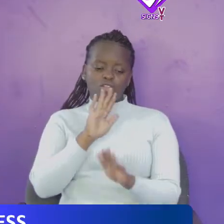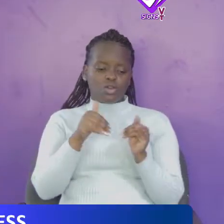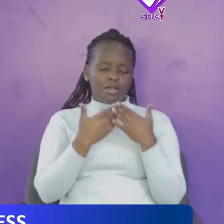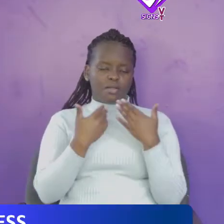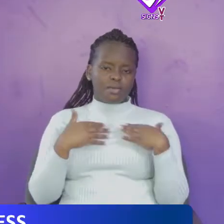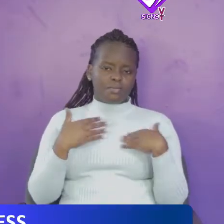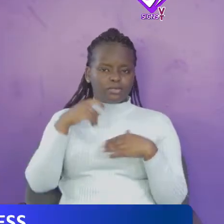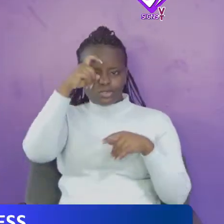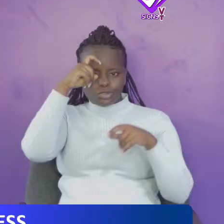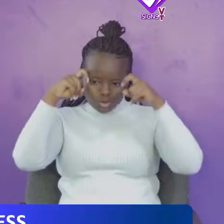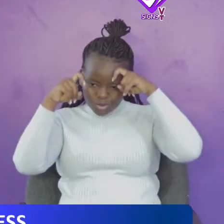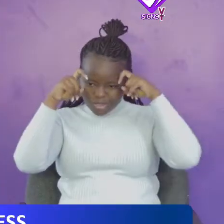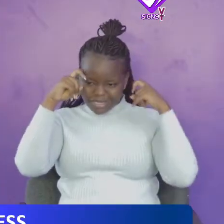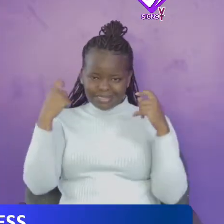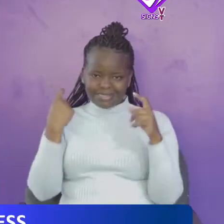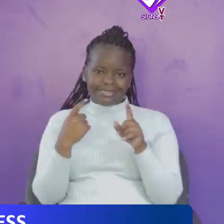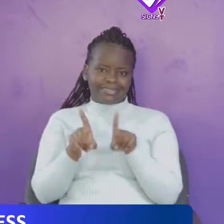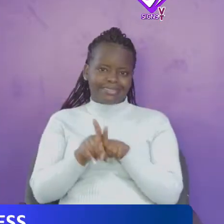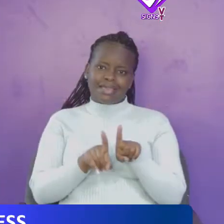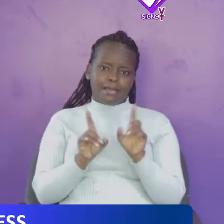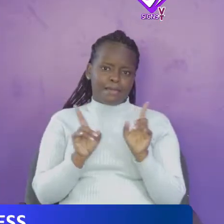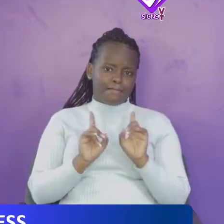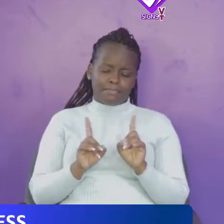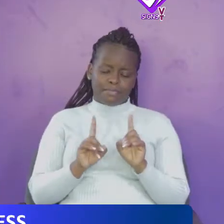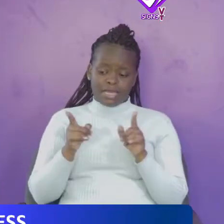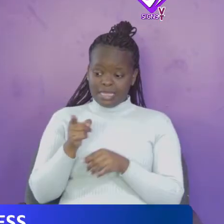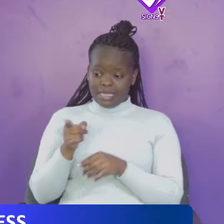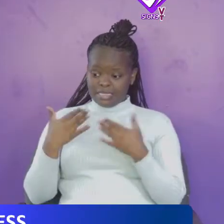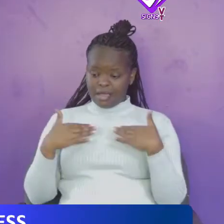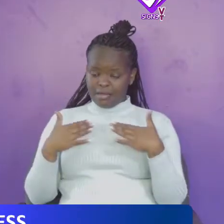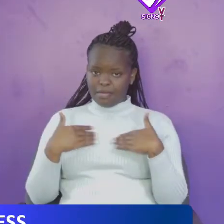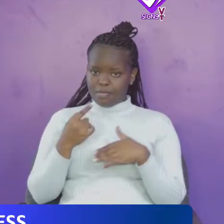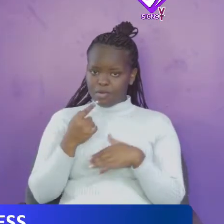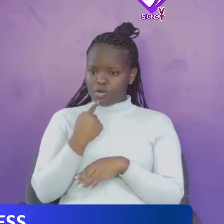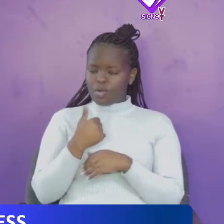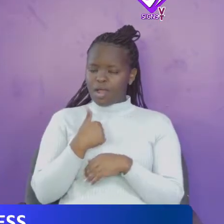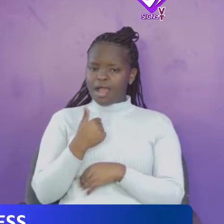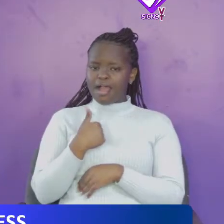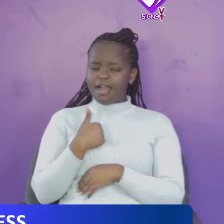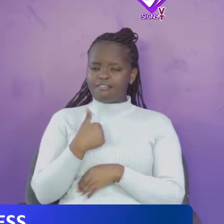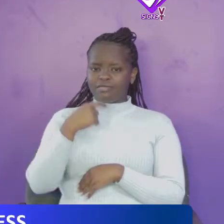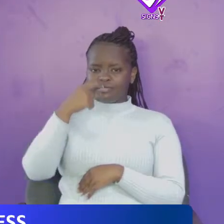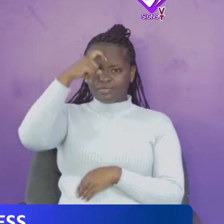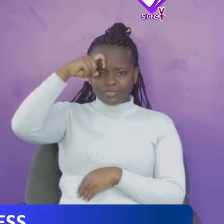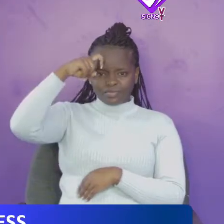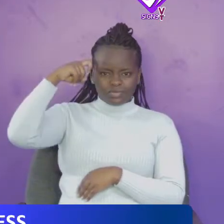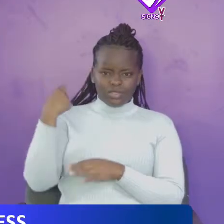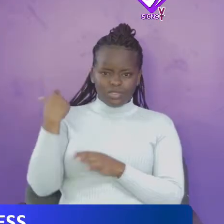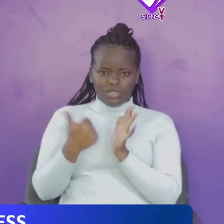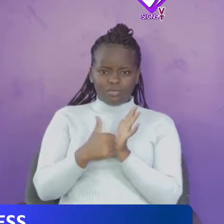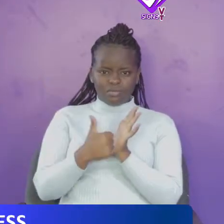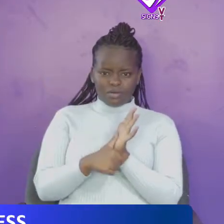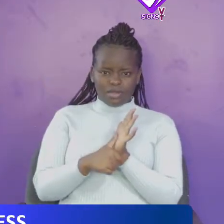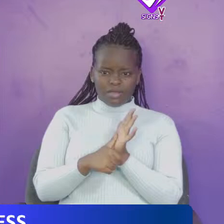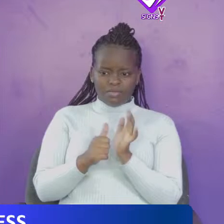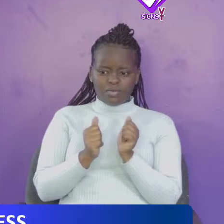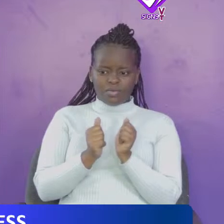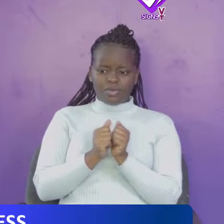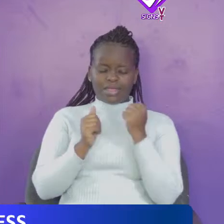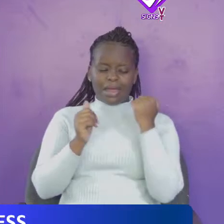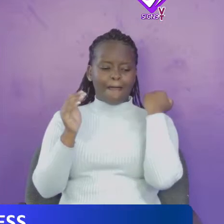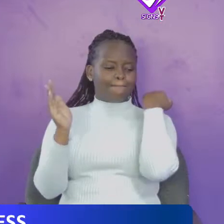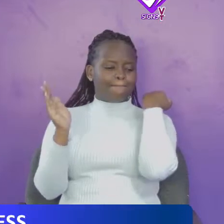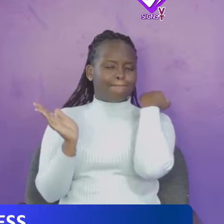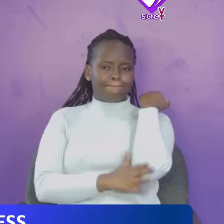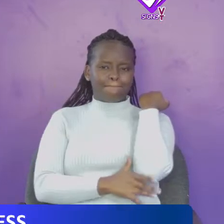we have bromhidrosis. Now these are individuals who have this sweat issue with bad offensive